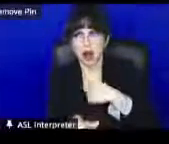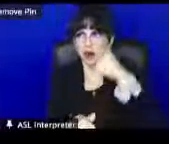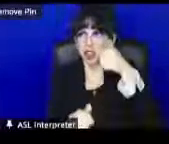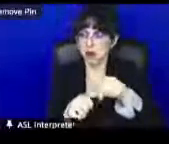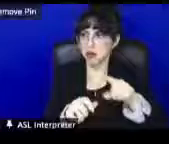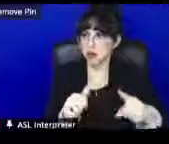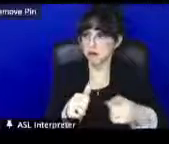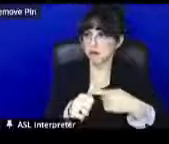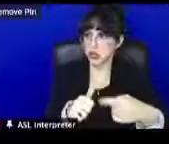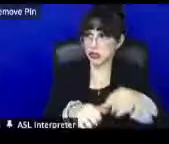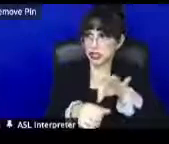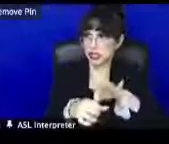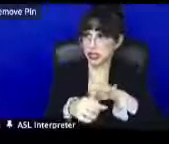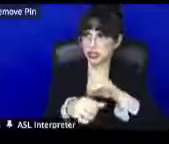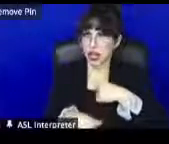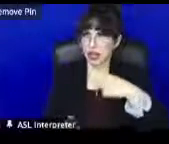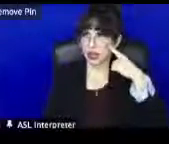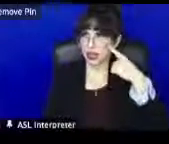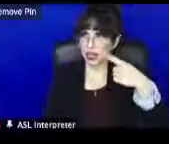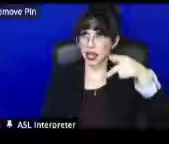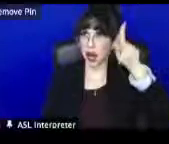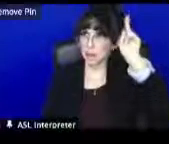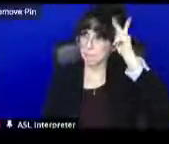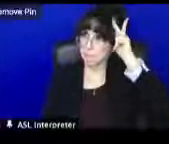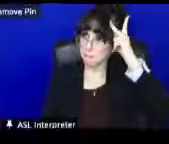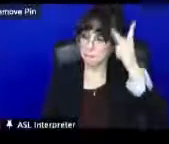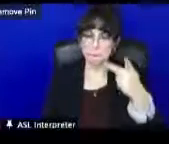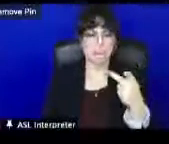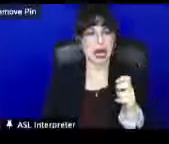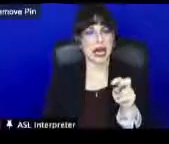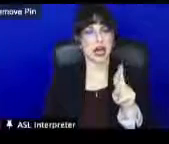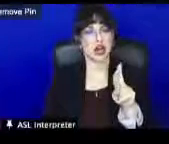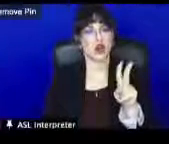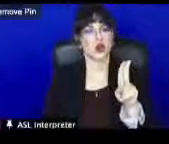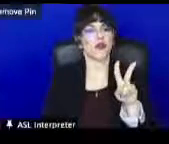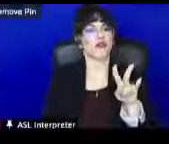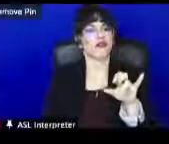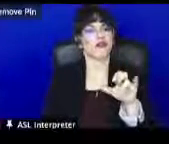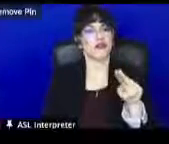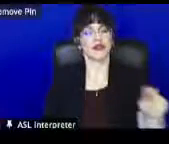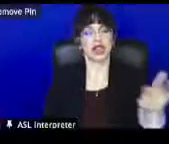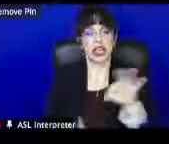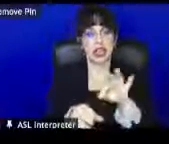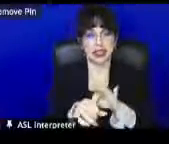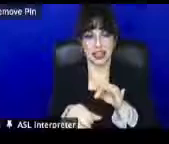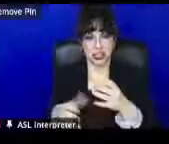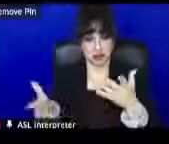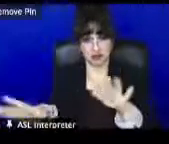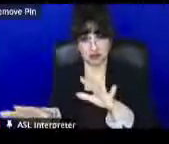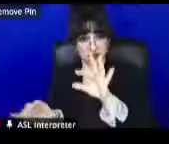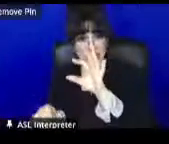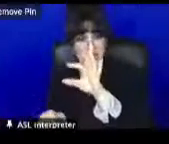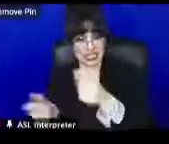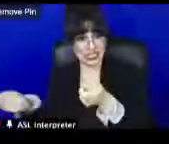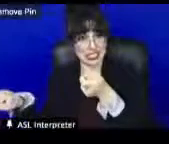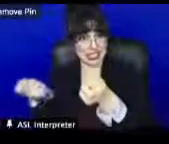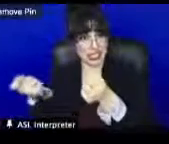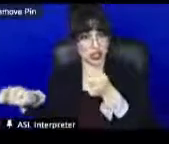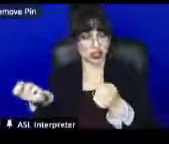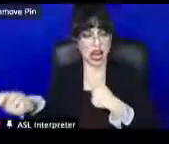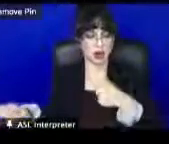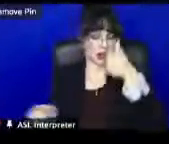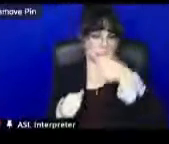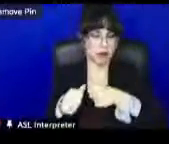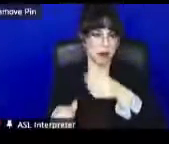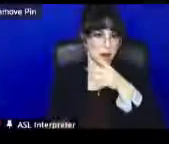election, I think it was Peruvian election after the dictatorship, my mom just grabbing all the kids and having to go